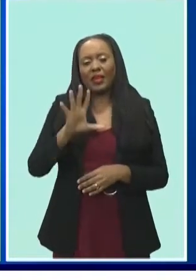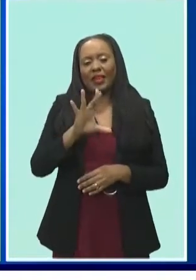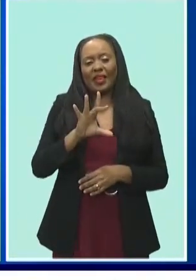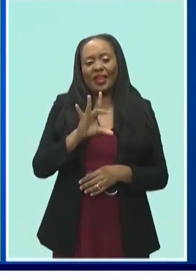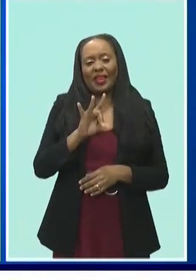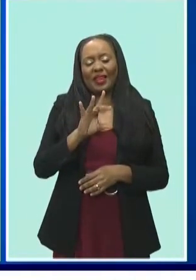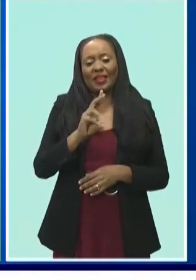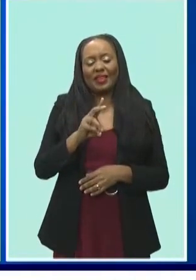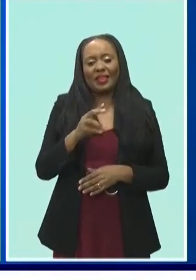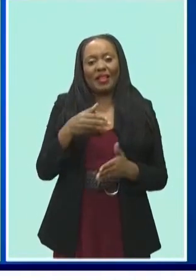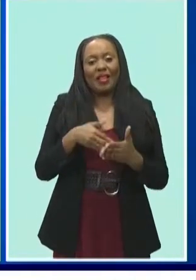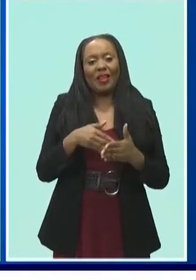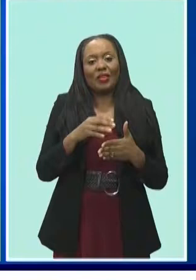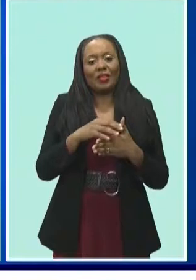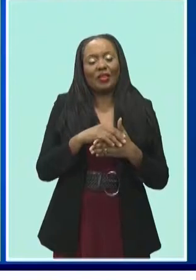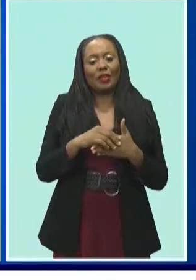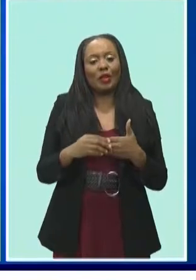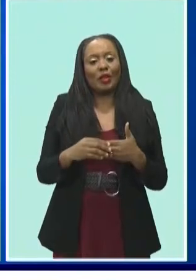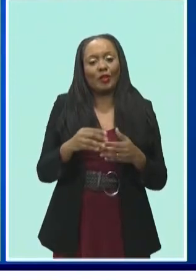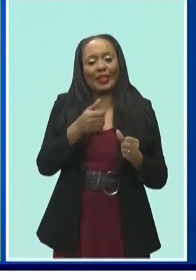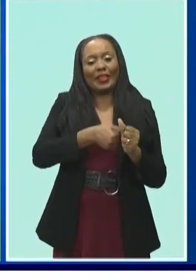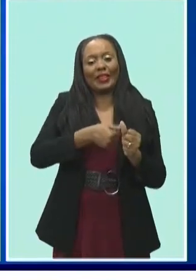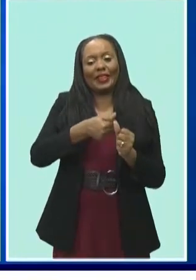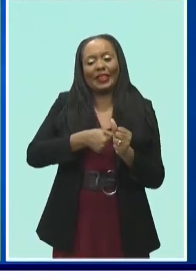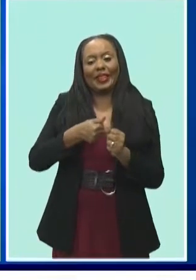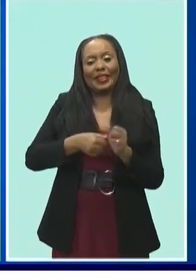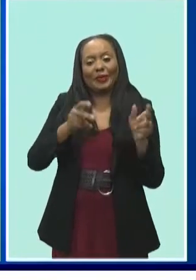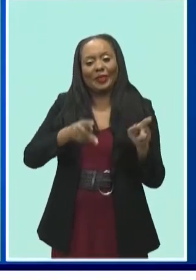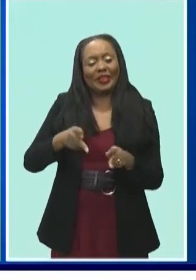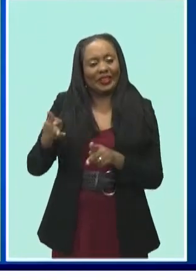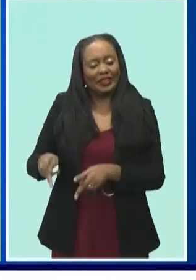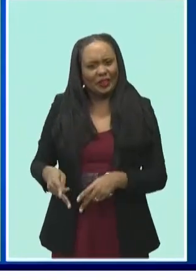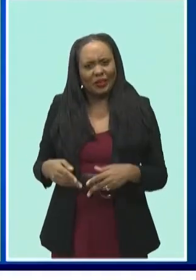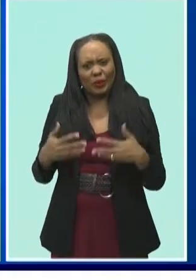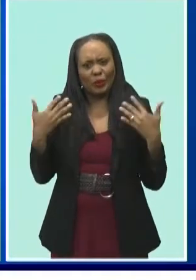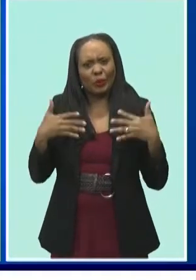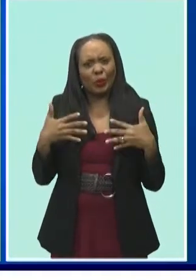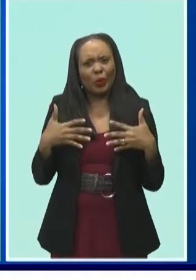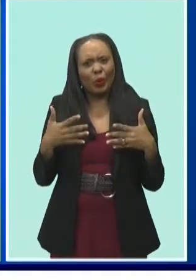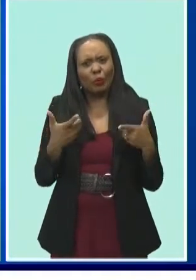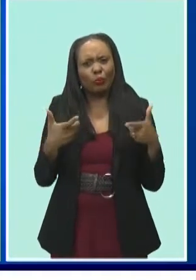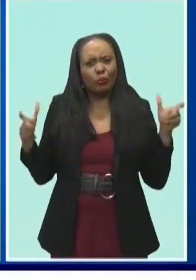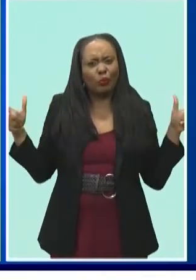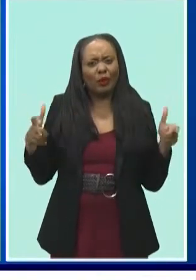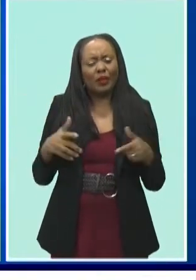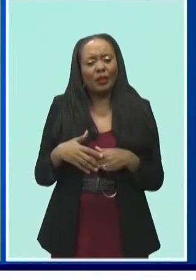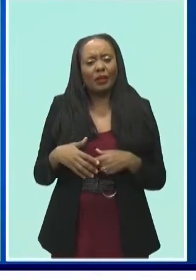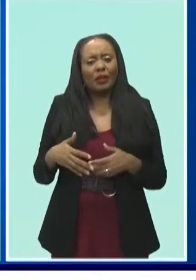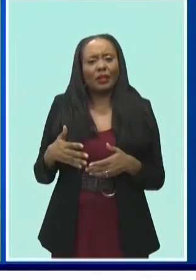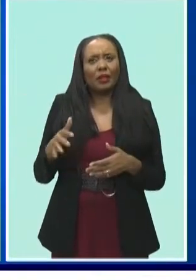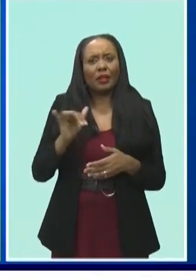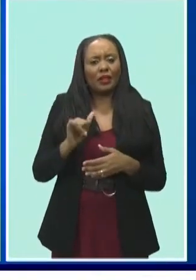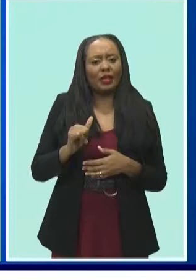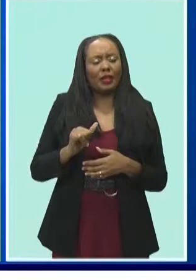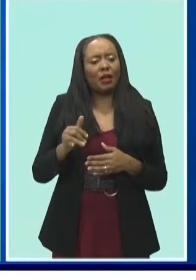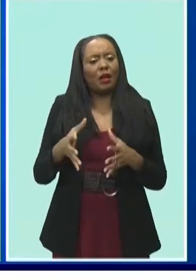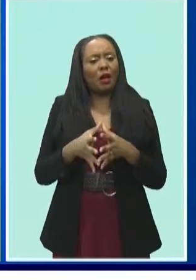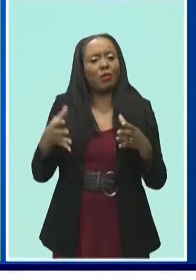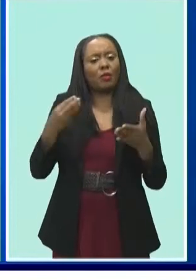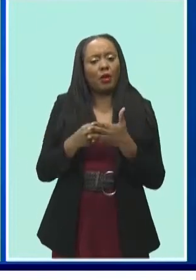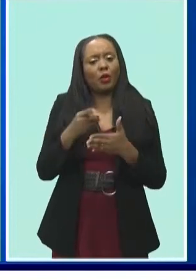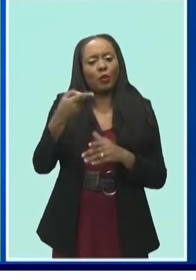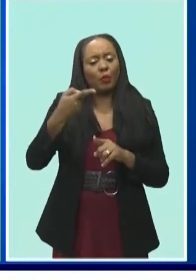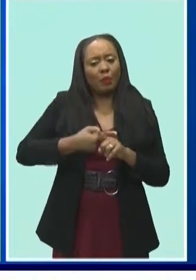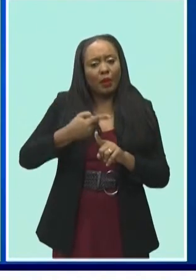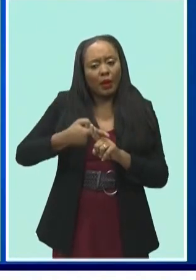$86,000 per person. And if I can contextualize that a little bit more, the size of my mortgage or your mortgage.